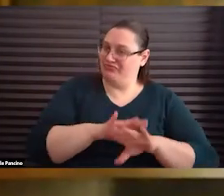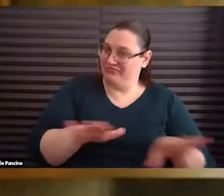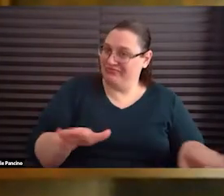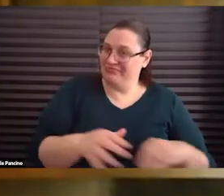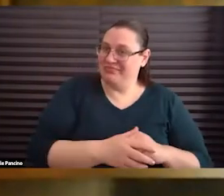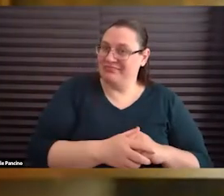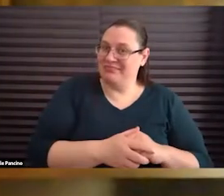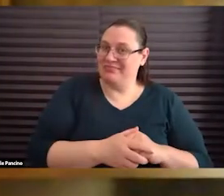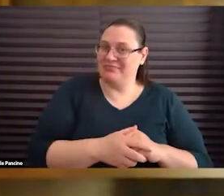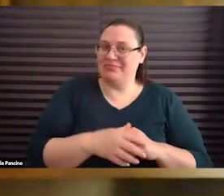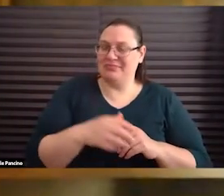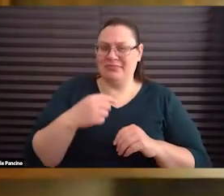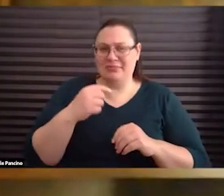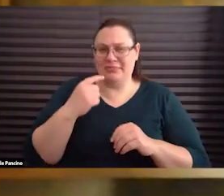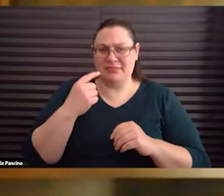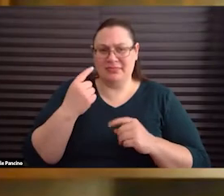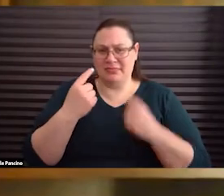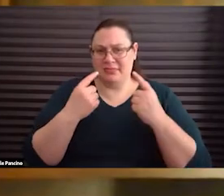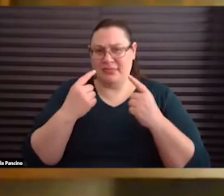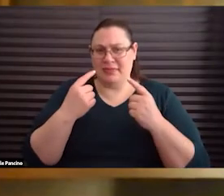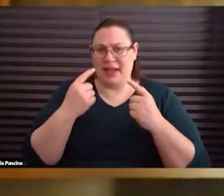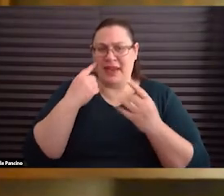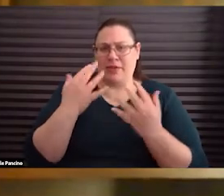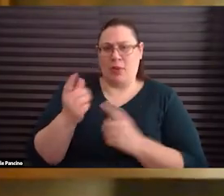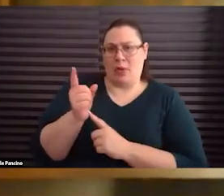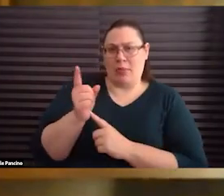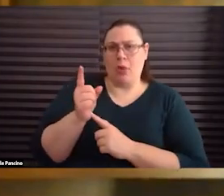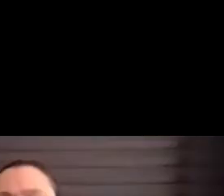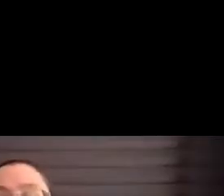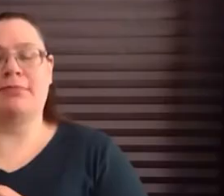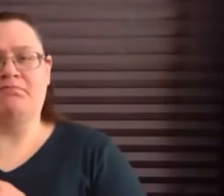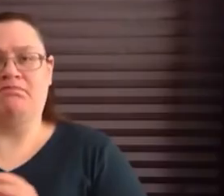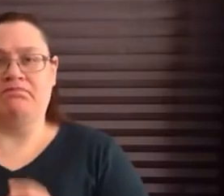I think I have to give a moment. I would like to introduce